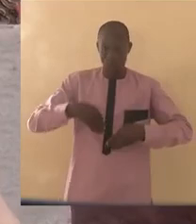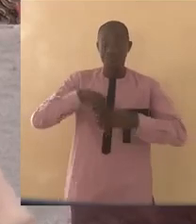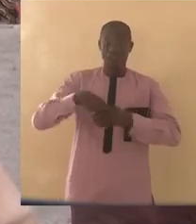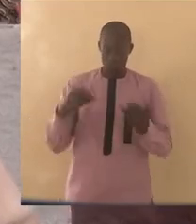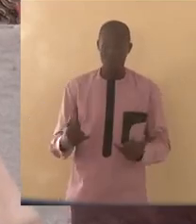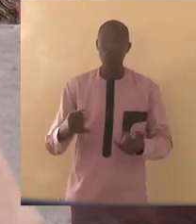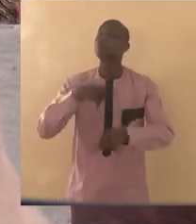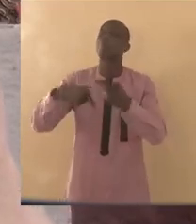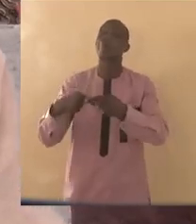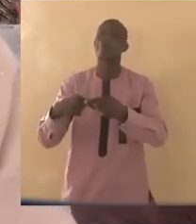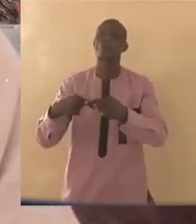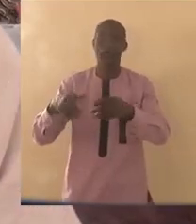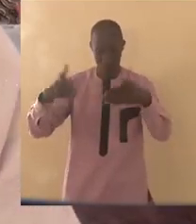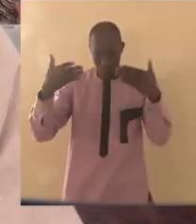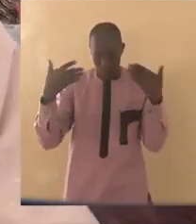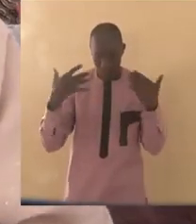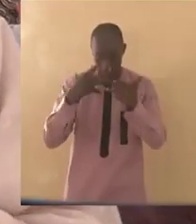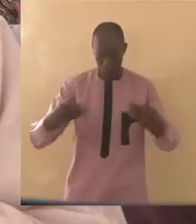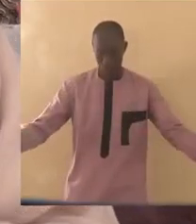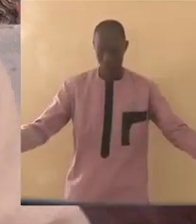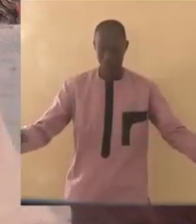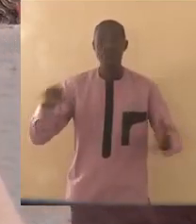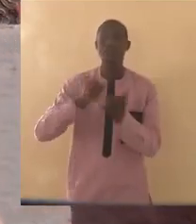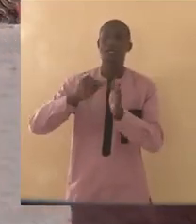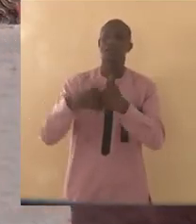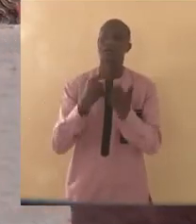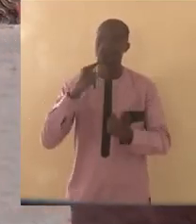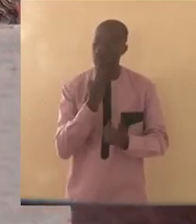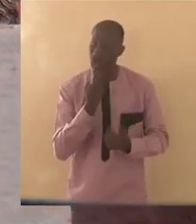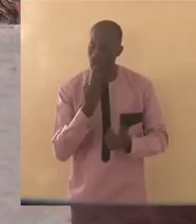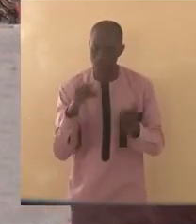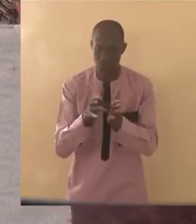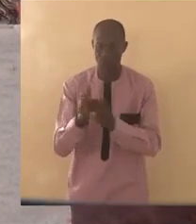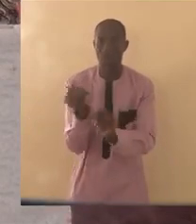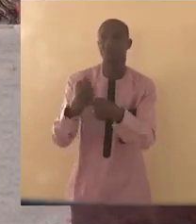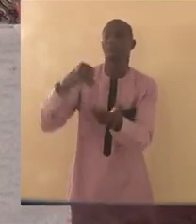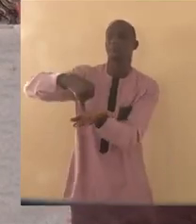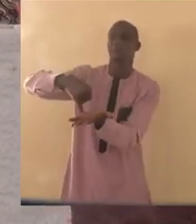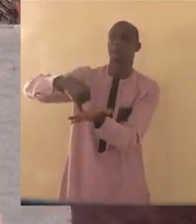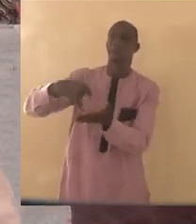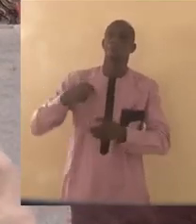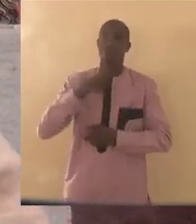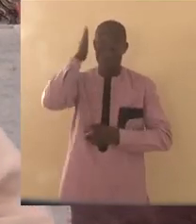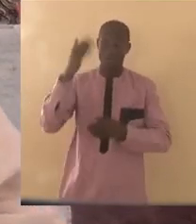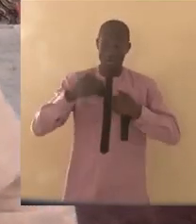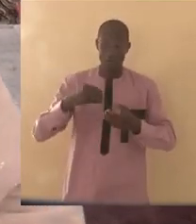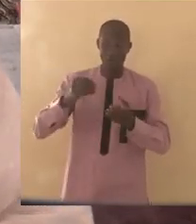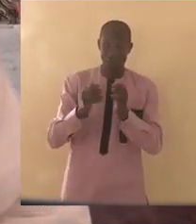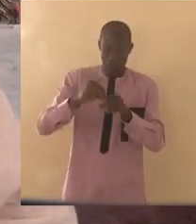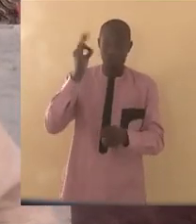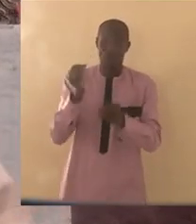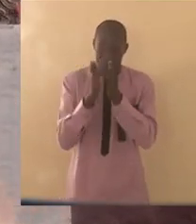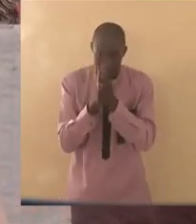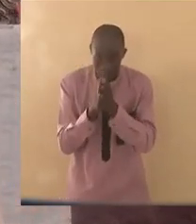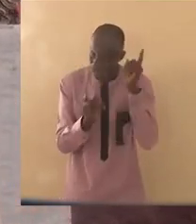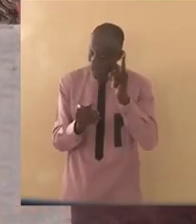presence of God. First go and sort that out. That's how serious Jesus made it. We will have the spirit of